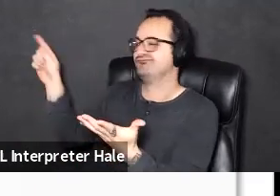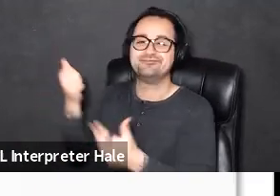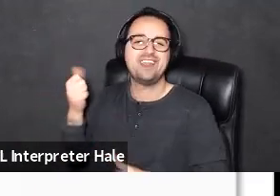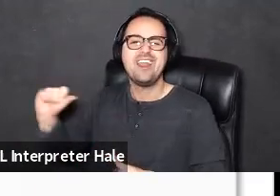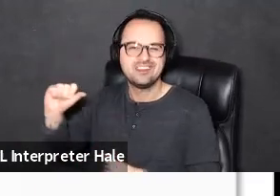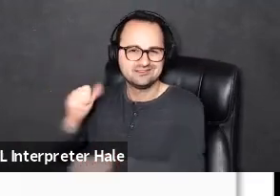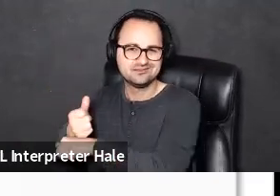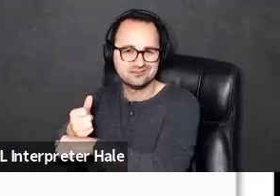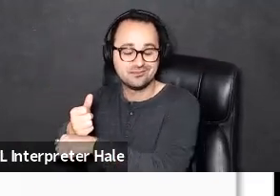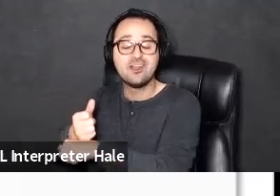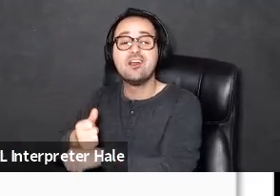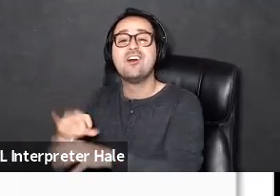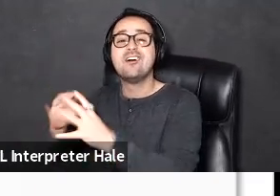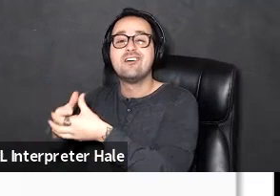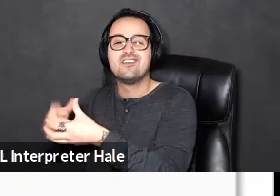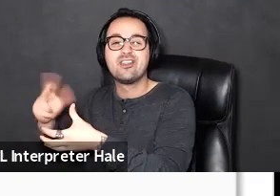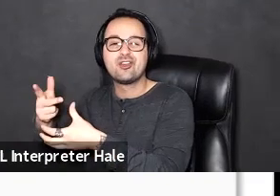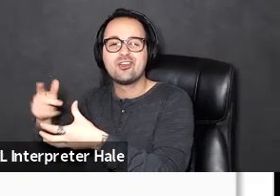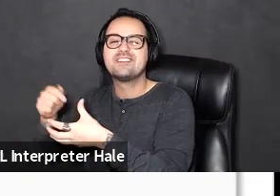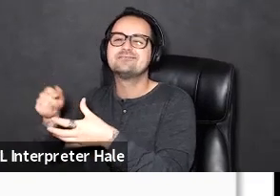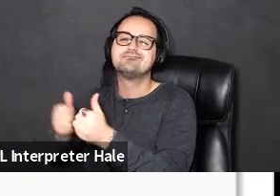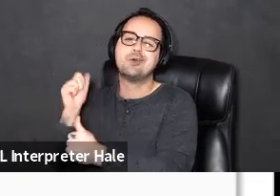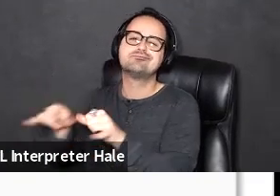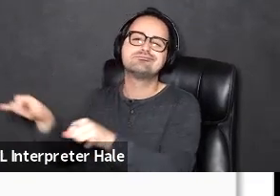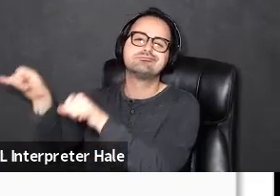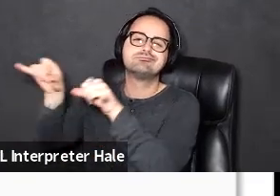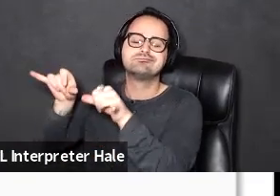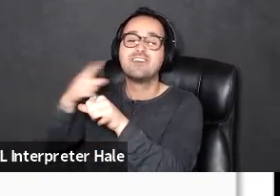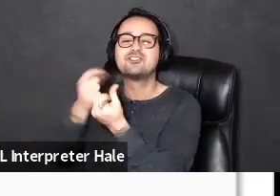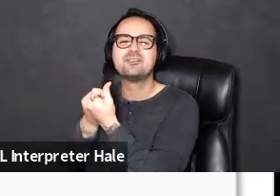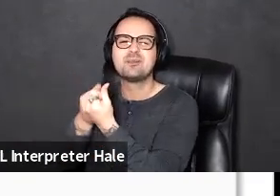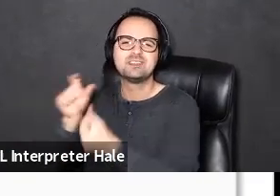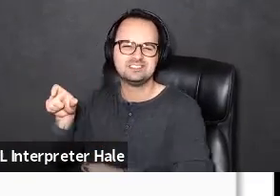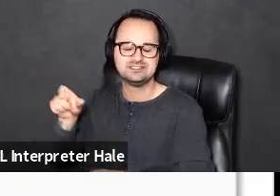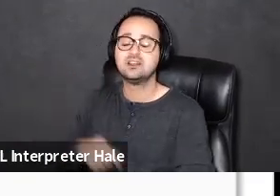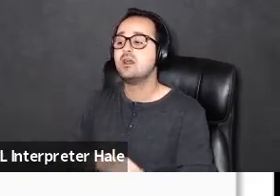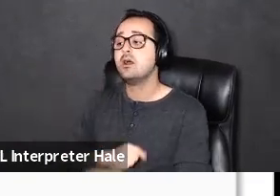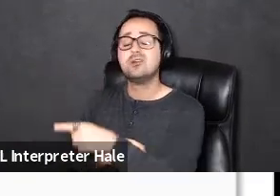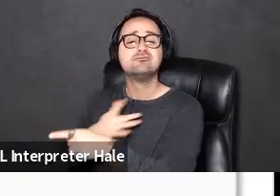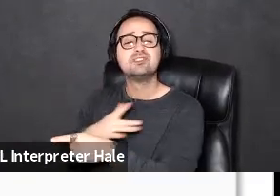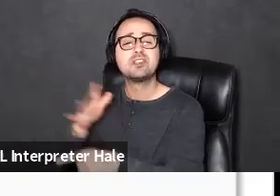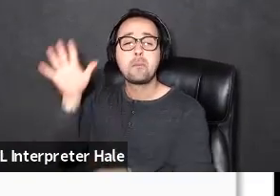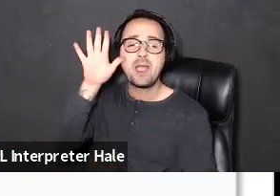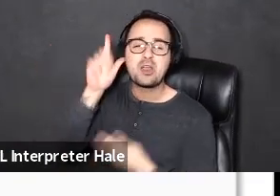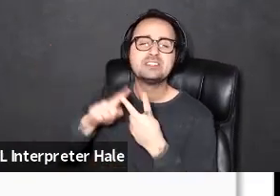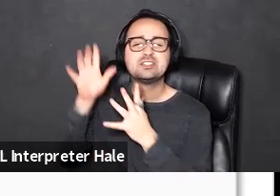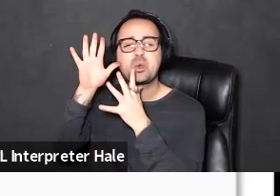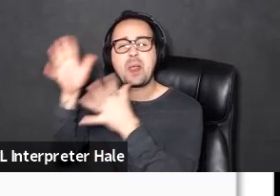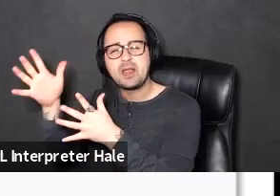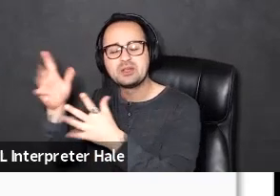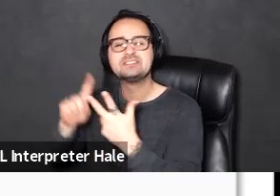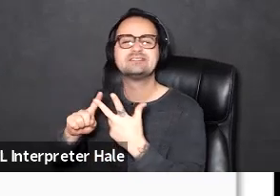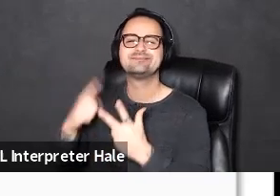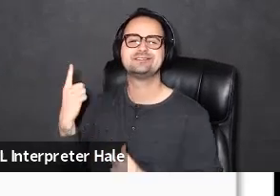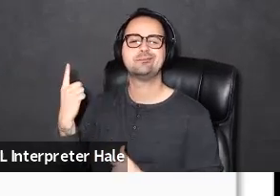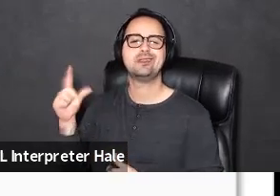which is why the third party trust is the most common type of supplemental needs trust. Because generally it's parents or grandparents or somebody else